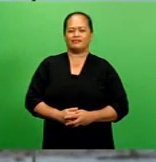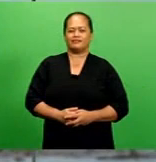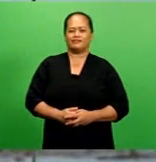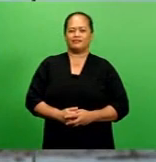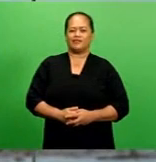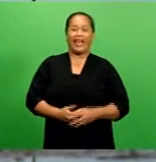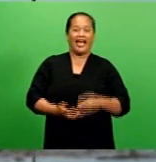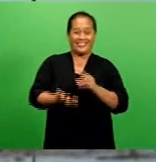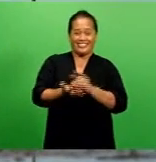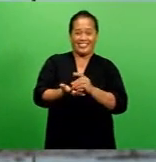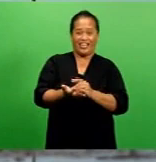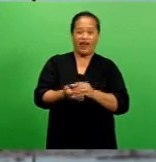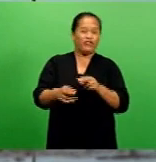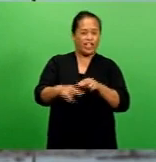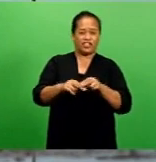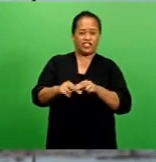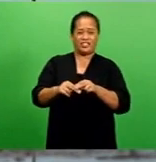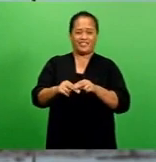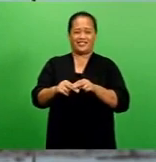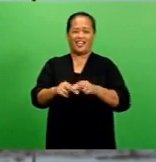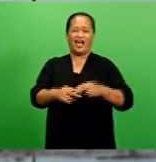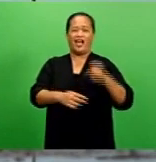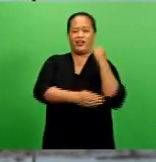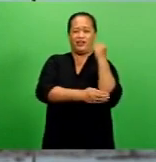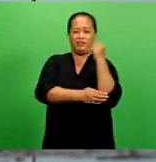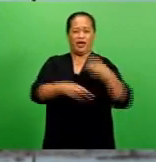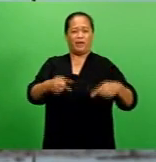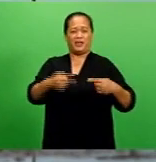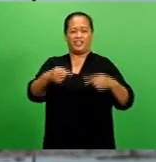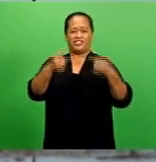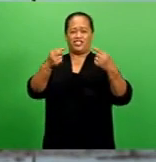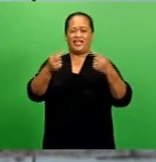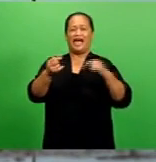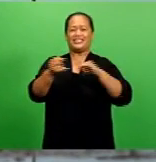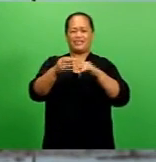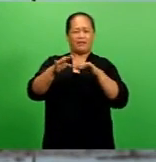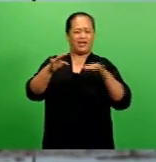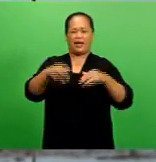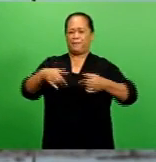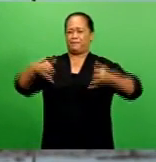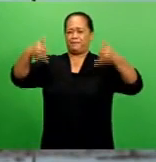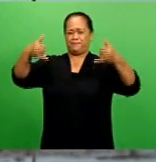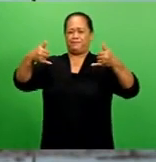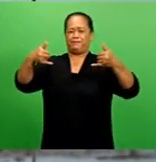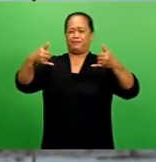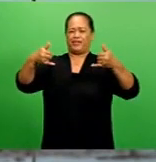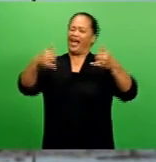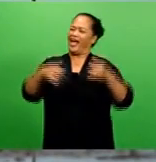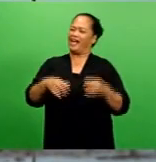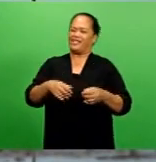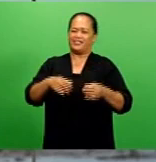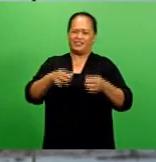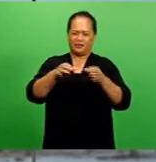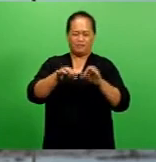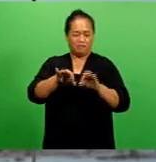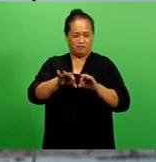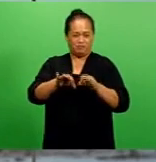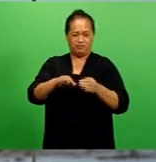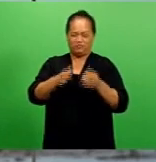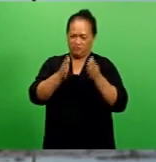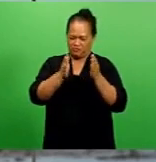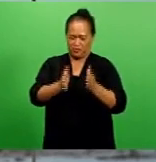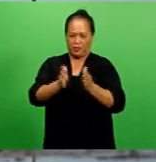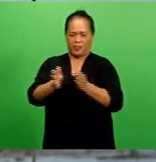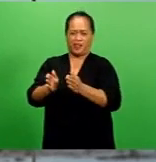The date for one of Fiji's prestigious domestic rugby competitions, the Skipper Cup, has been set. April 10th